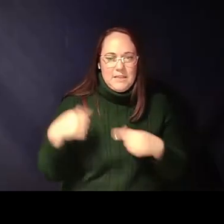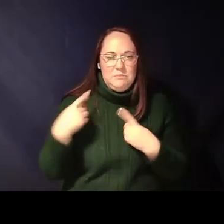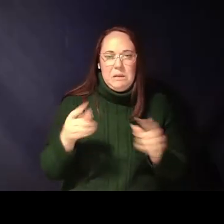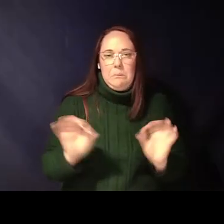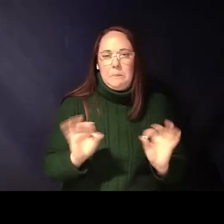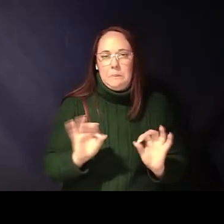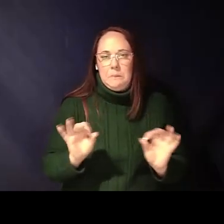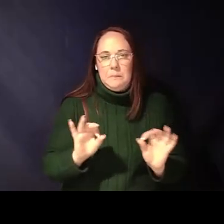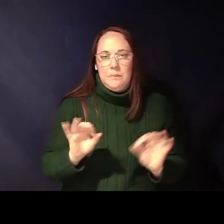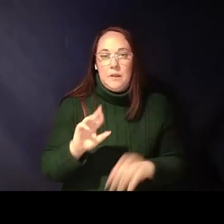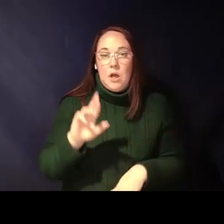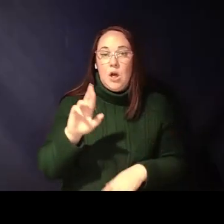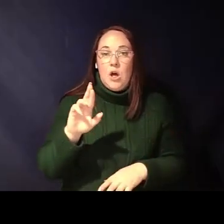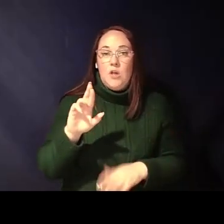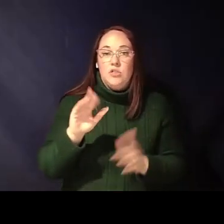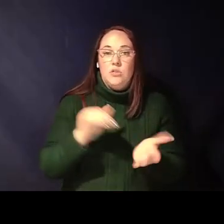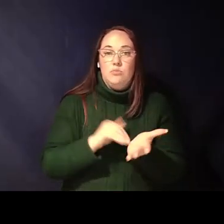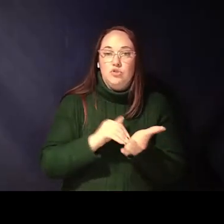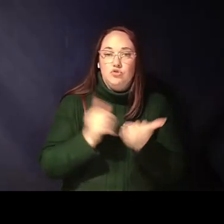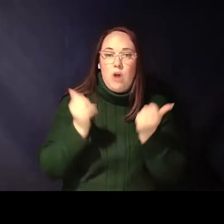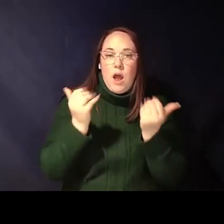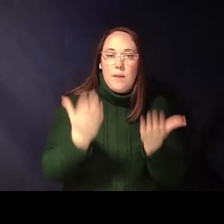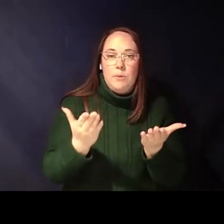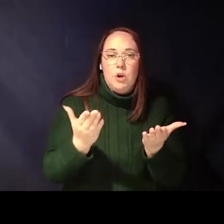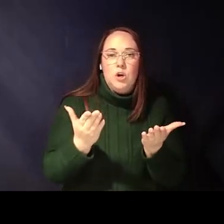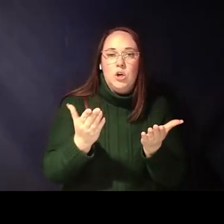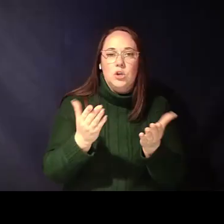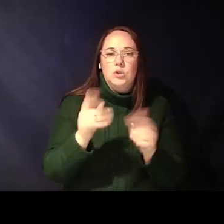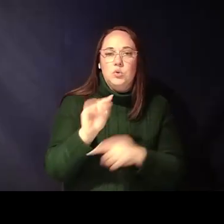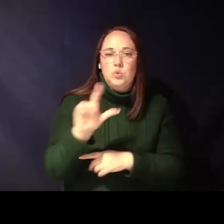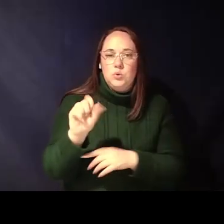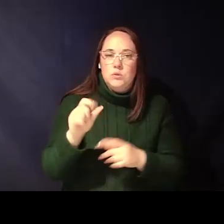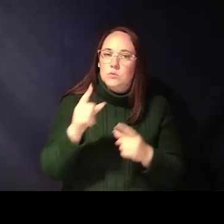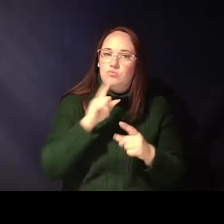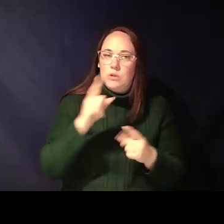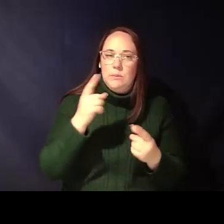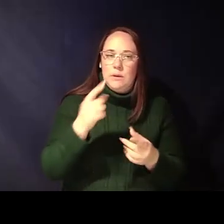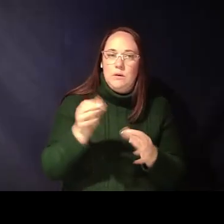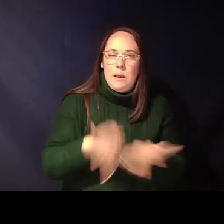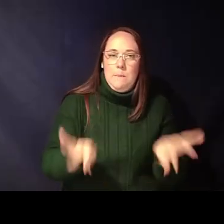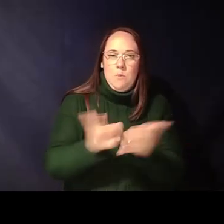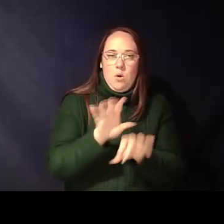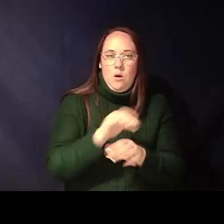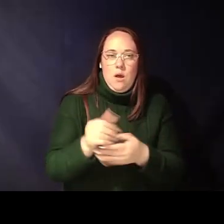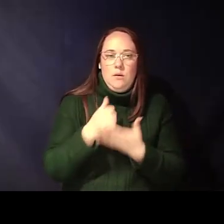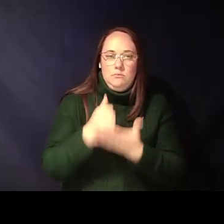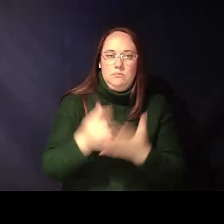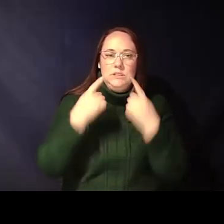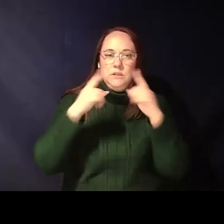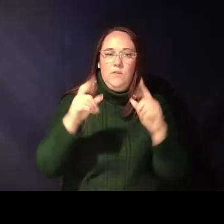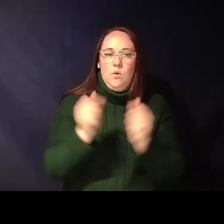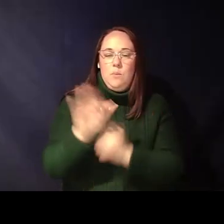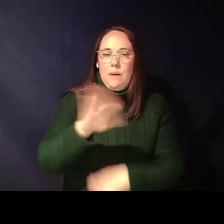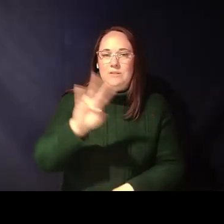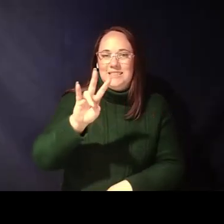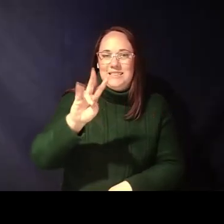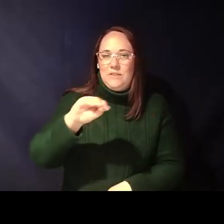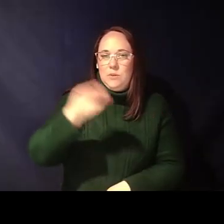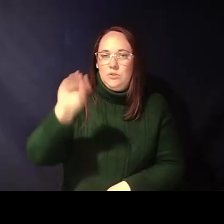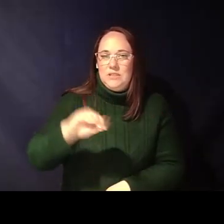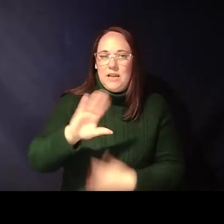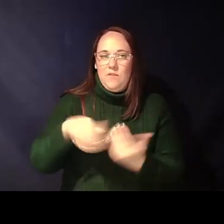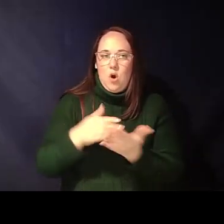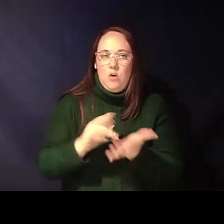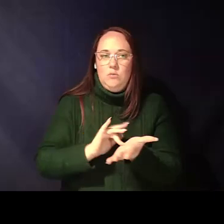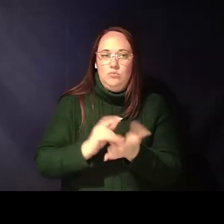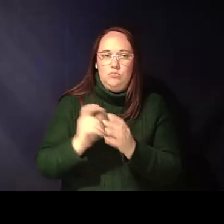The prescriber tool has been really important, and it's been wildly successful with almost 70% of prescribers under Medicaid now